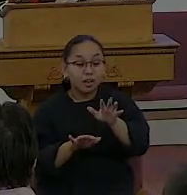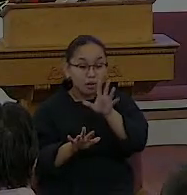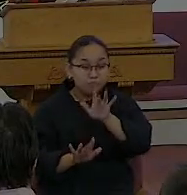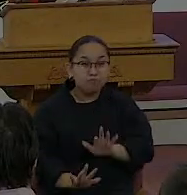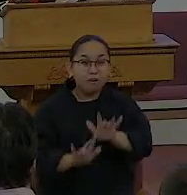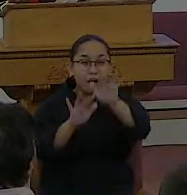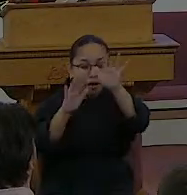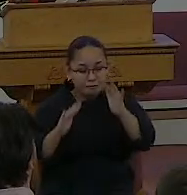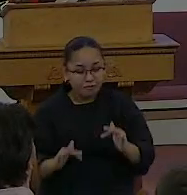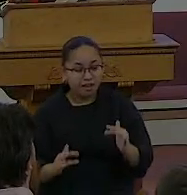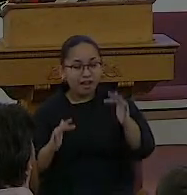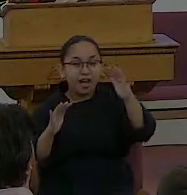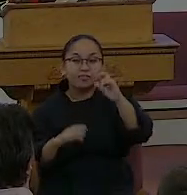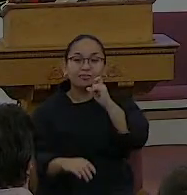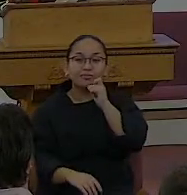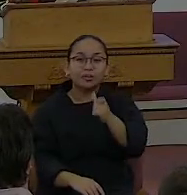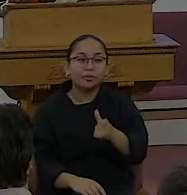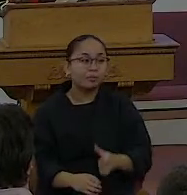flood.